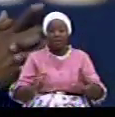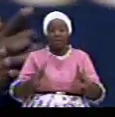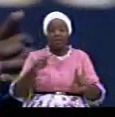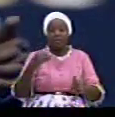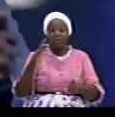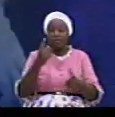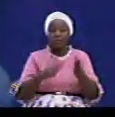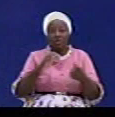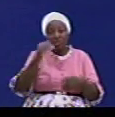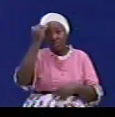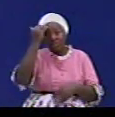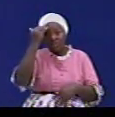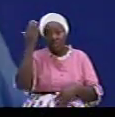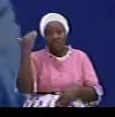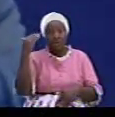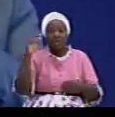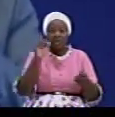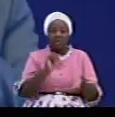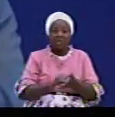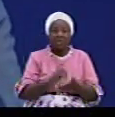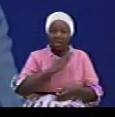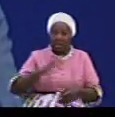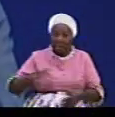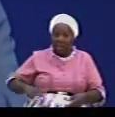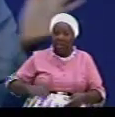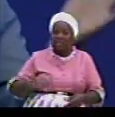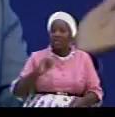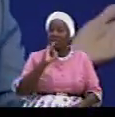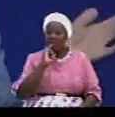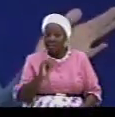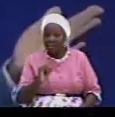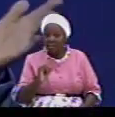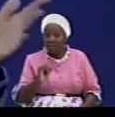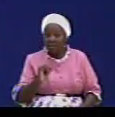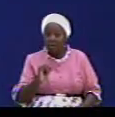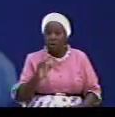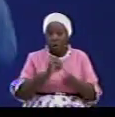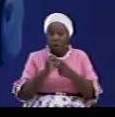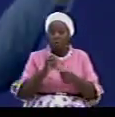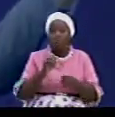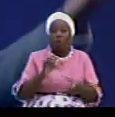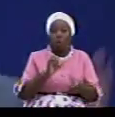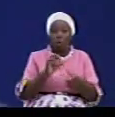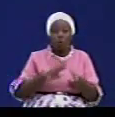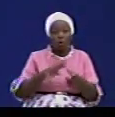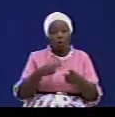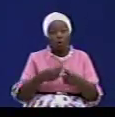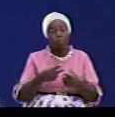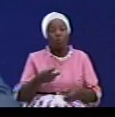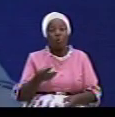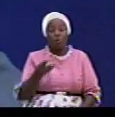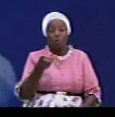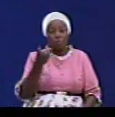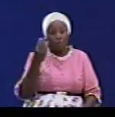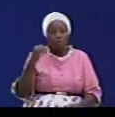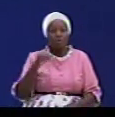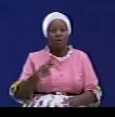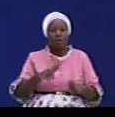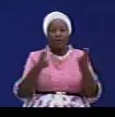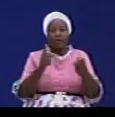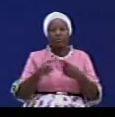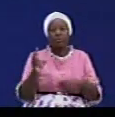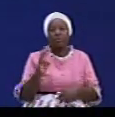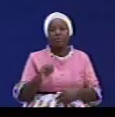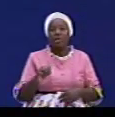knew that Christ is or was revealed unto him, that's what he